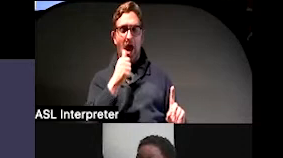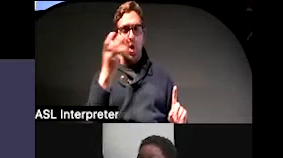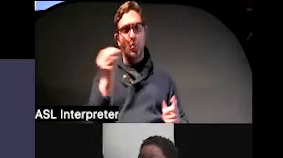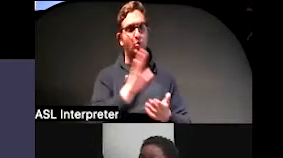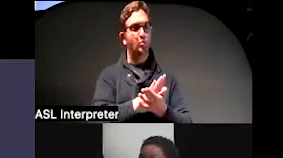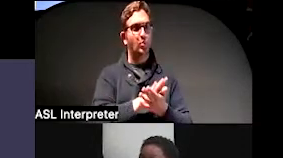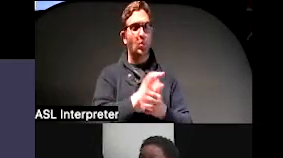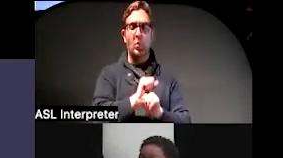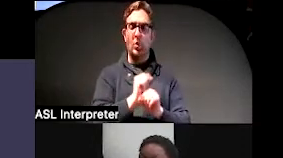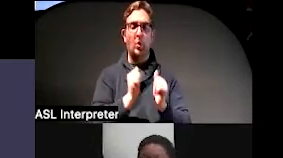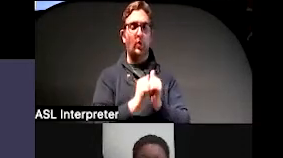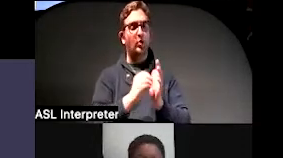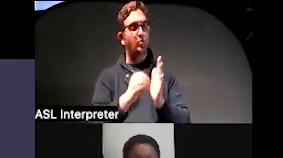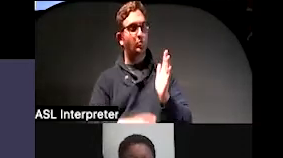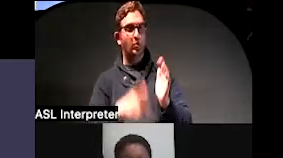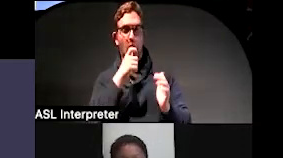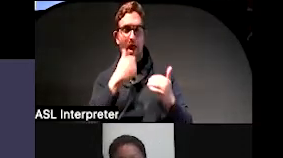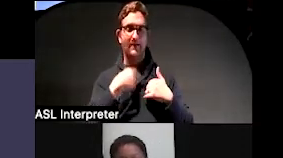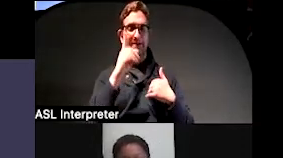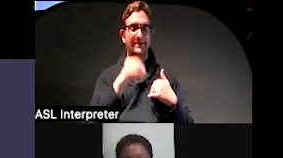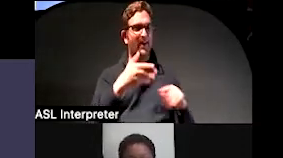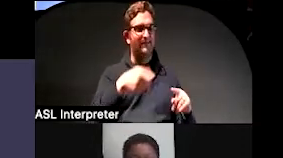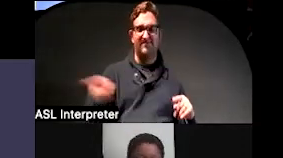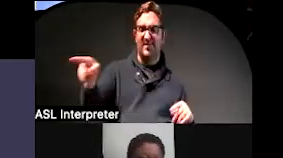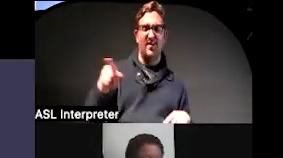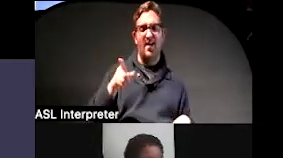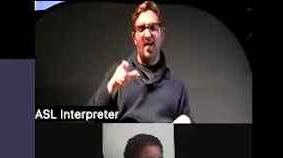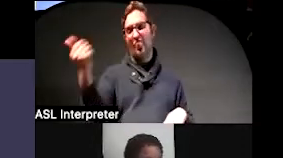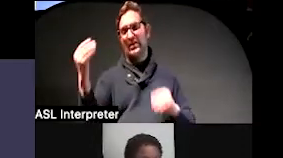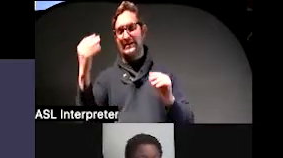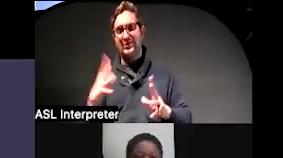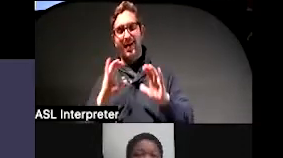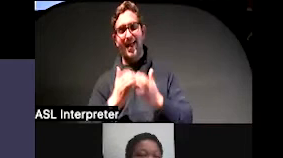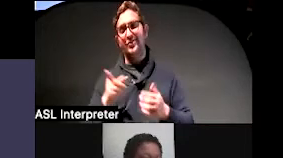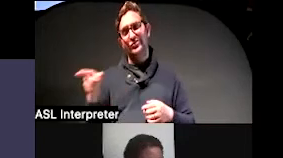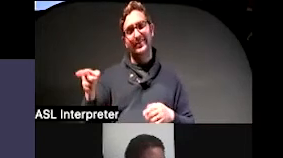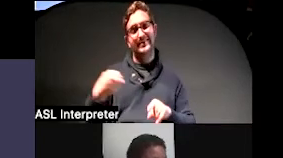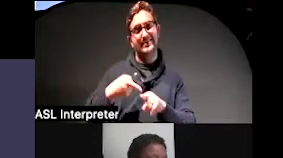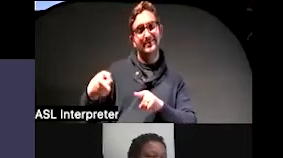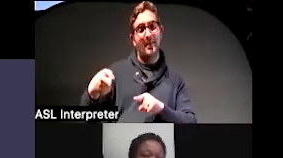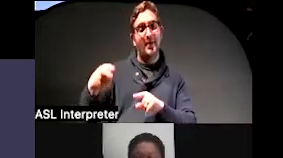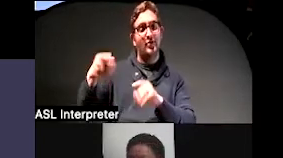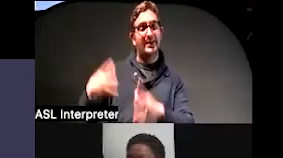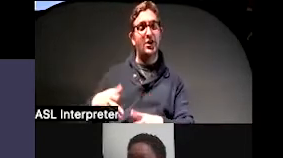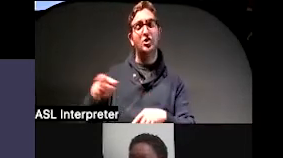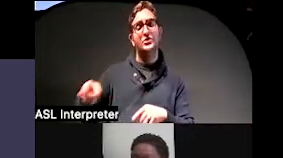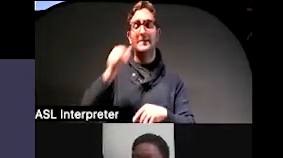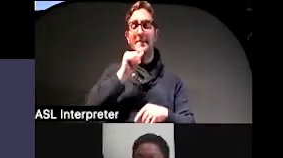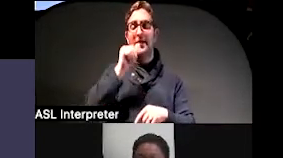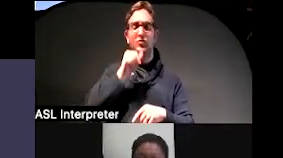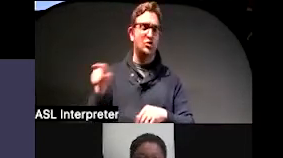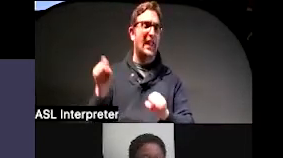with disabilities. Send them over to Mrs. Jones's class. She's the special teacher. She's patient. She can work with